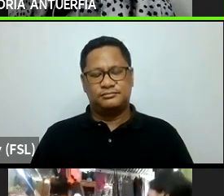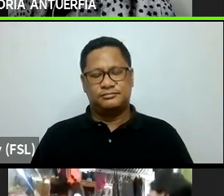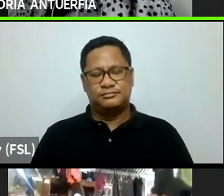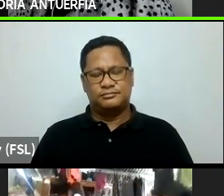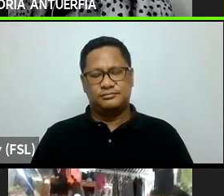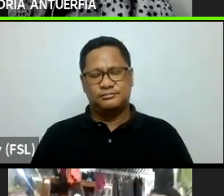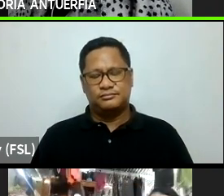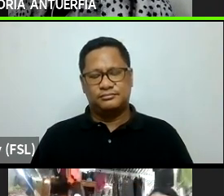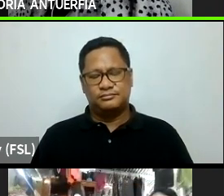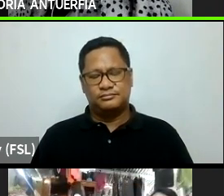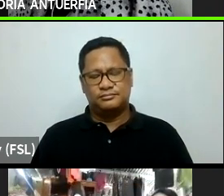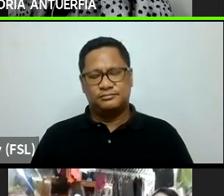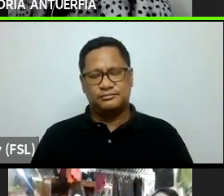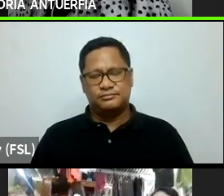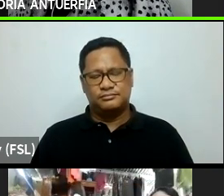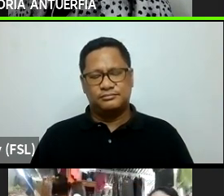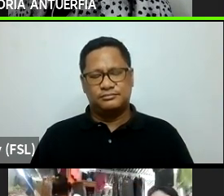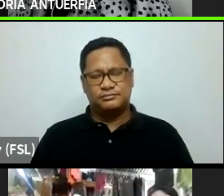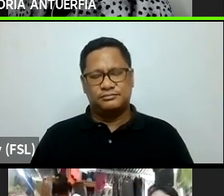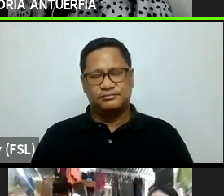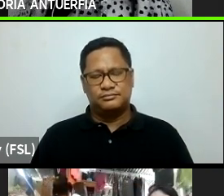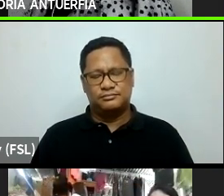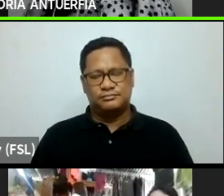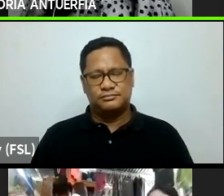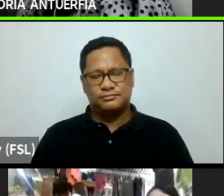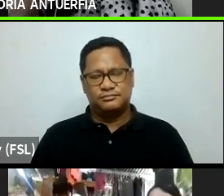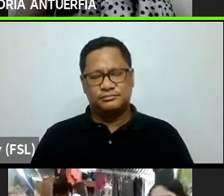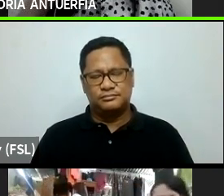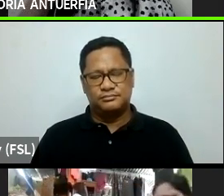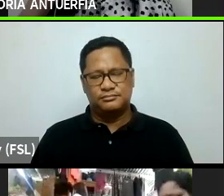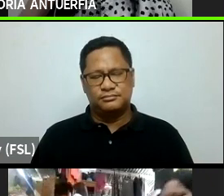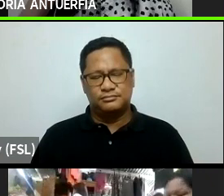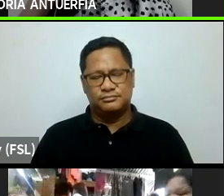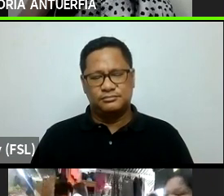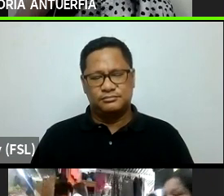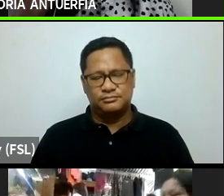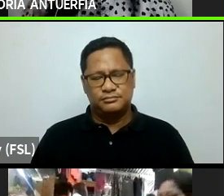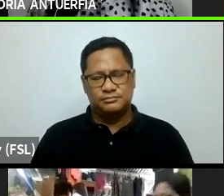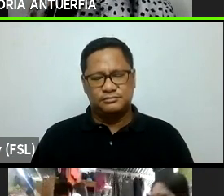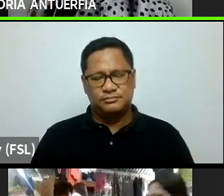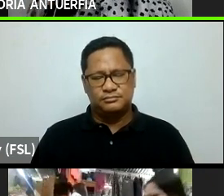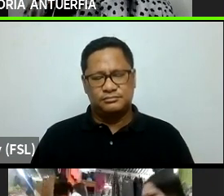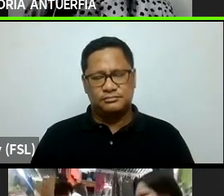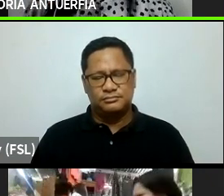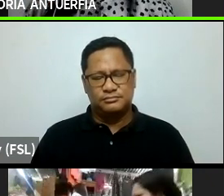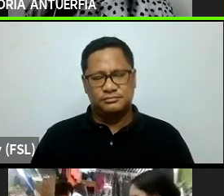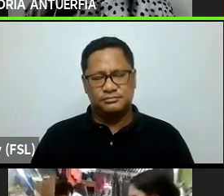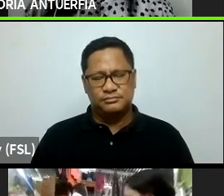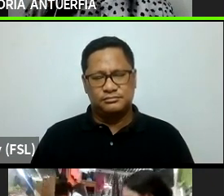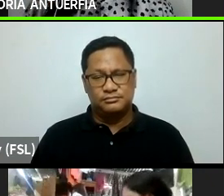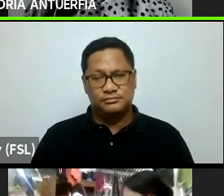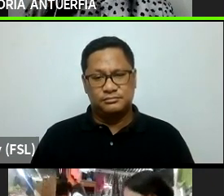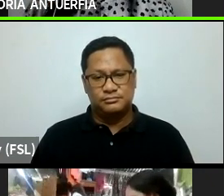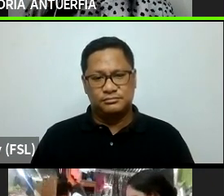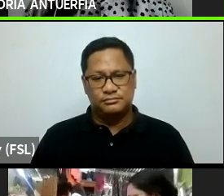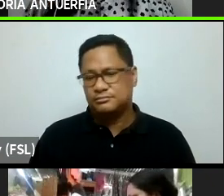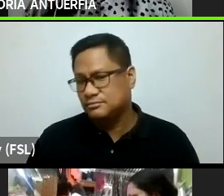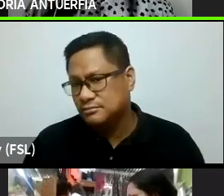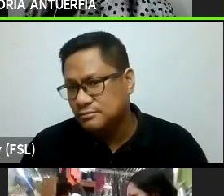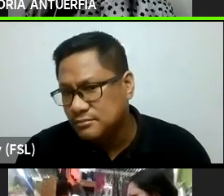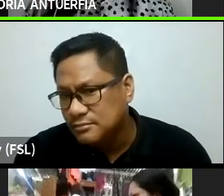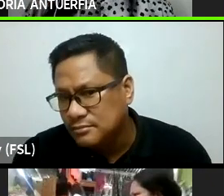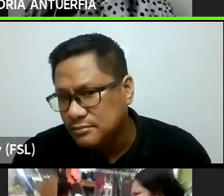Okay na, sir. Sige, go ahead, Lorelai. Sir, ako kasi nag-start na rin